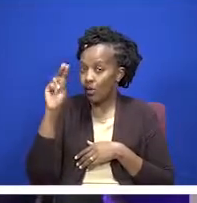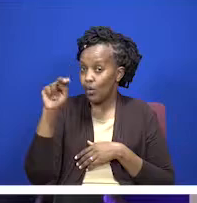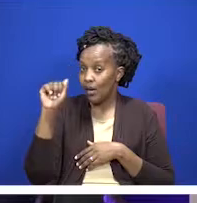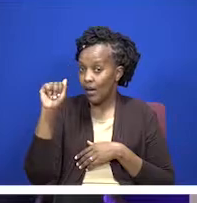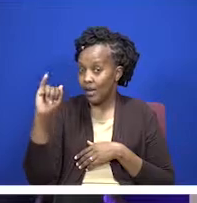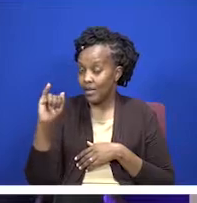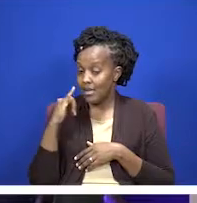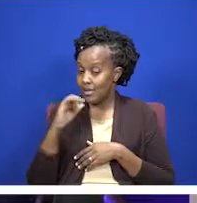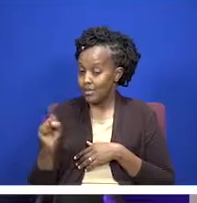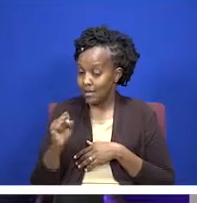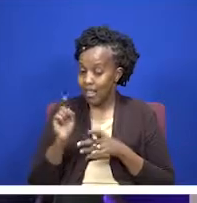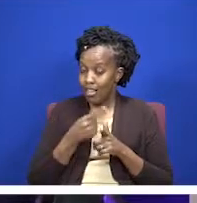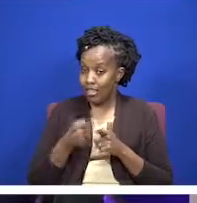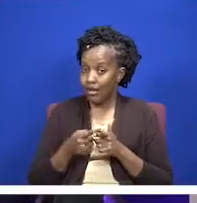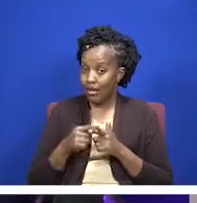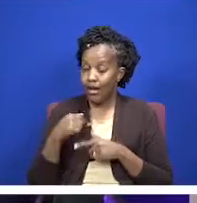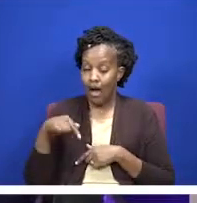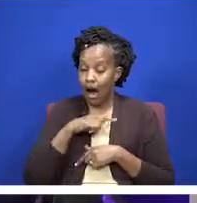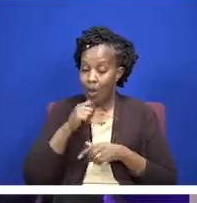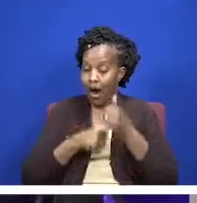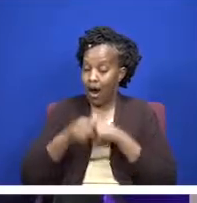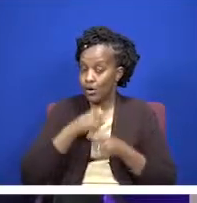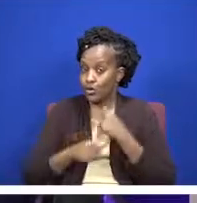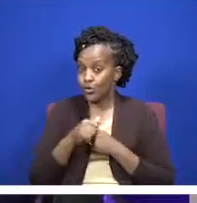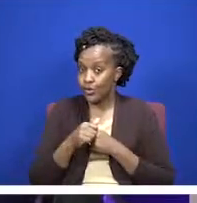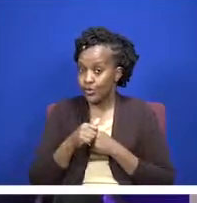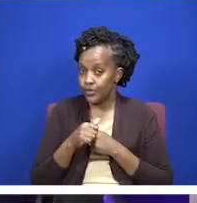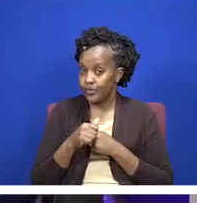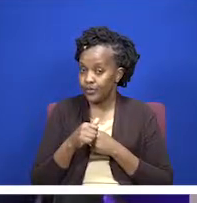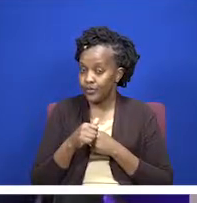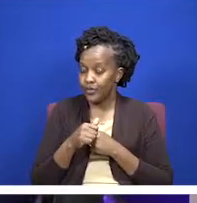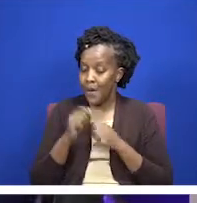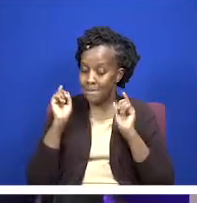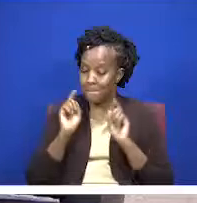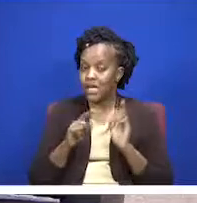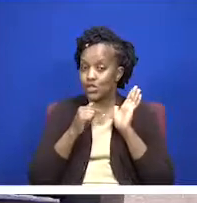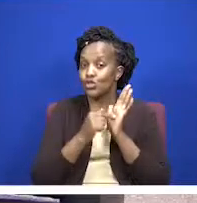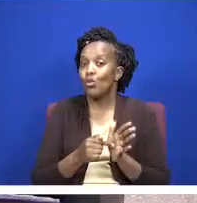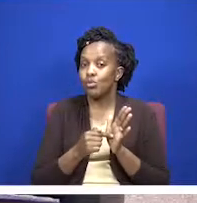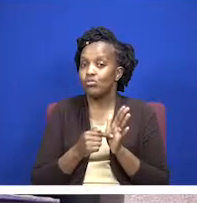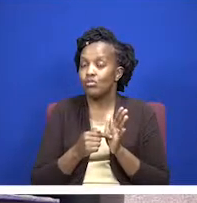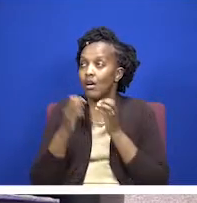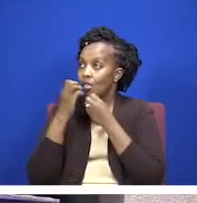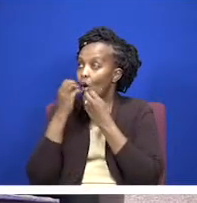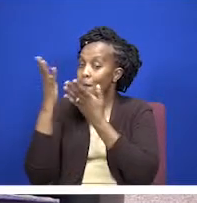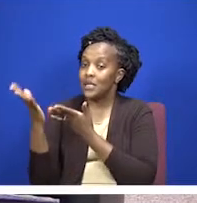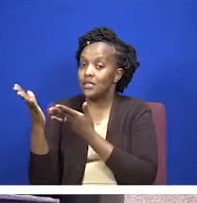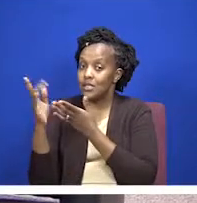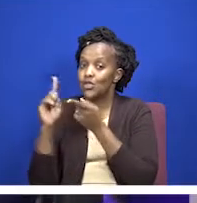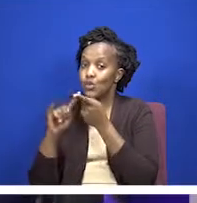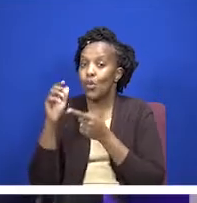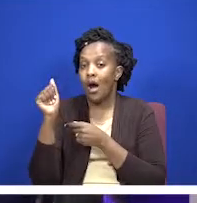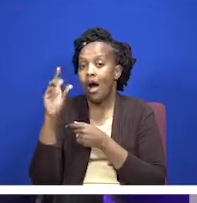our actions, how we act, our actions should show the obedience to Adonai.